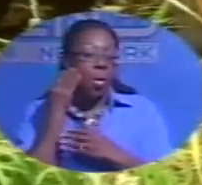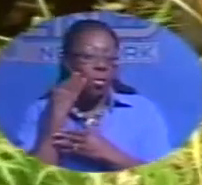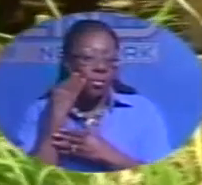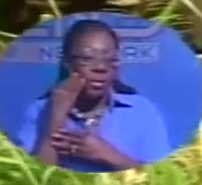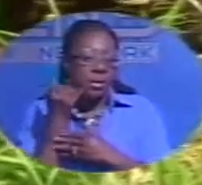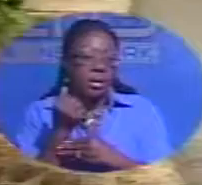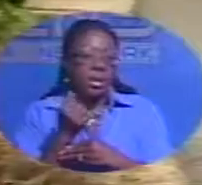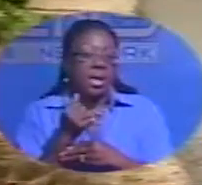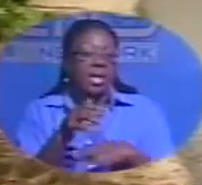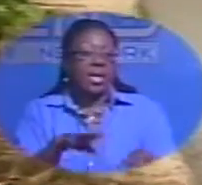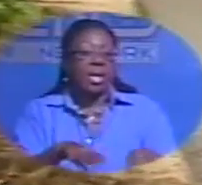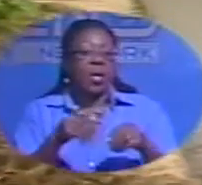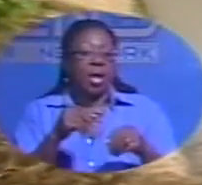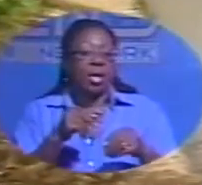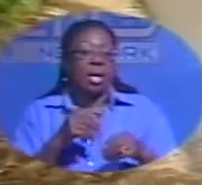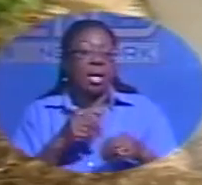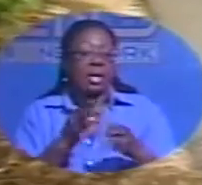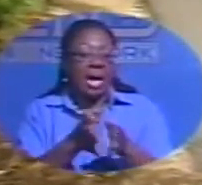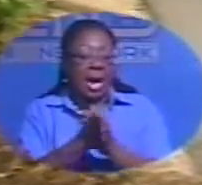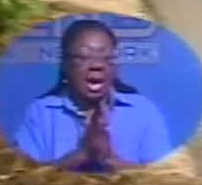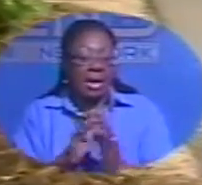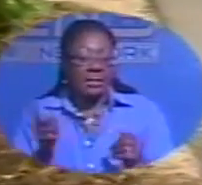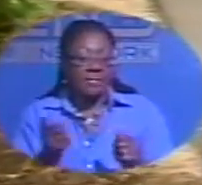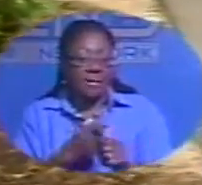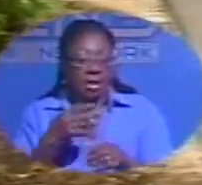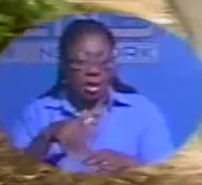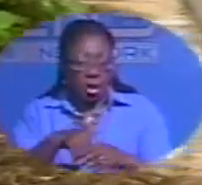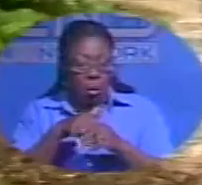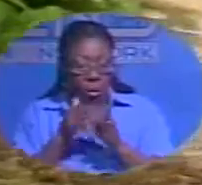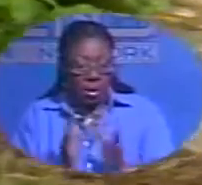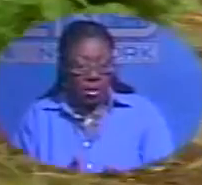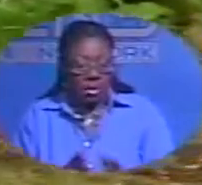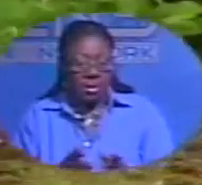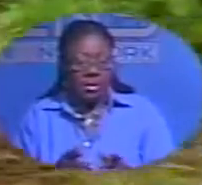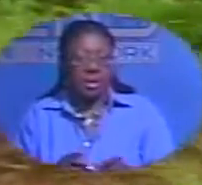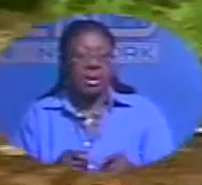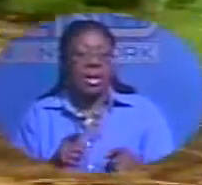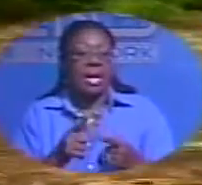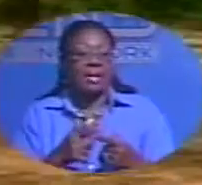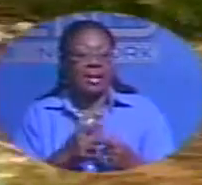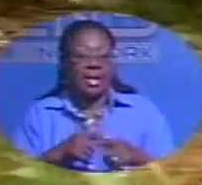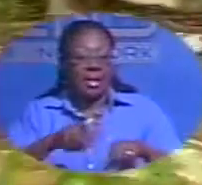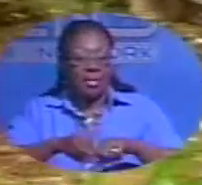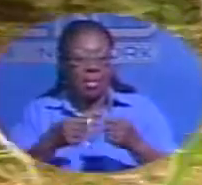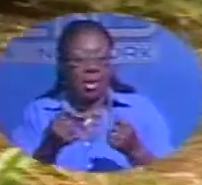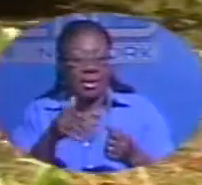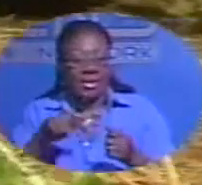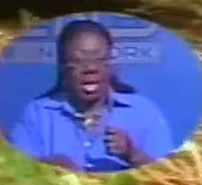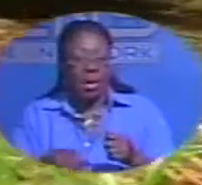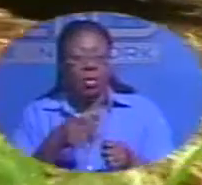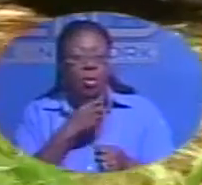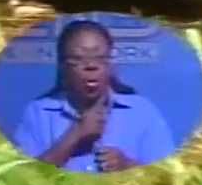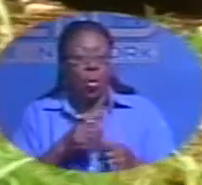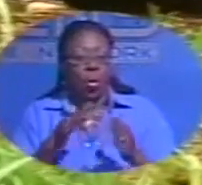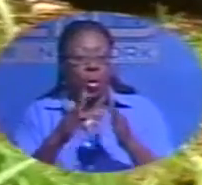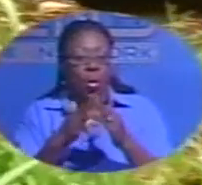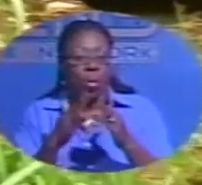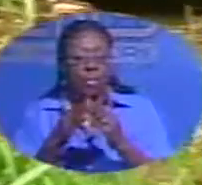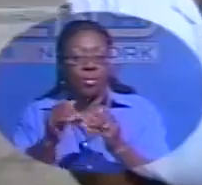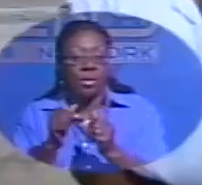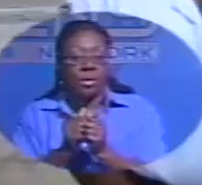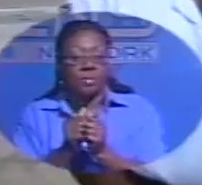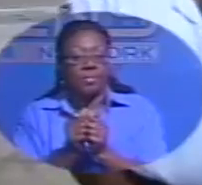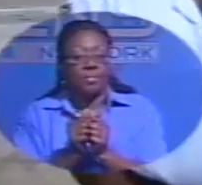says they received permission first from the owners before carrying out these demolitions. It was critical to us from